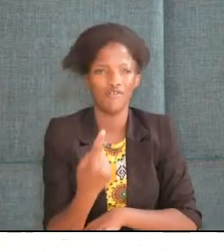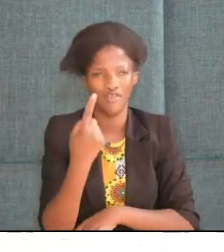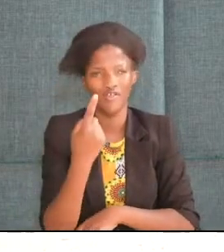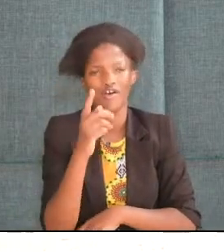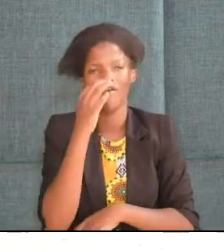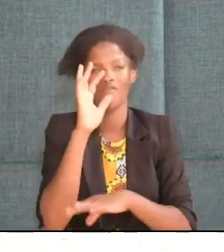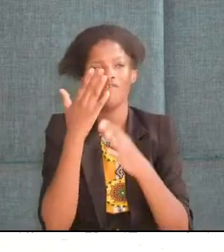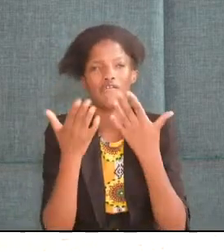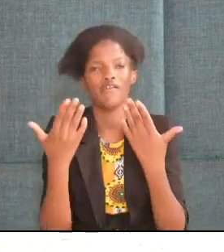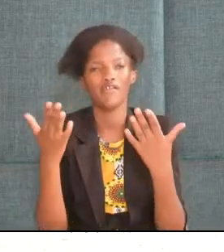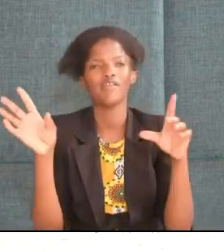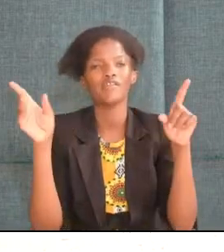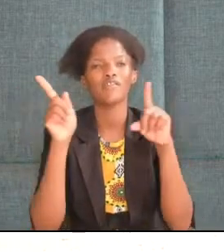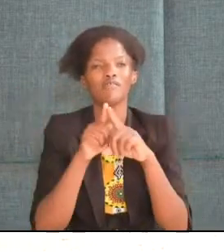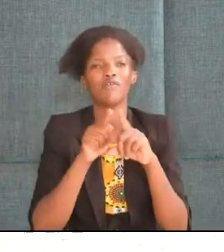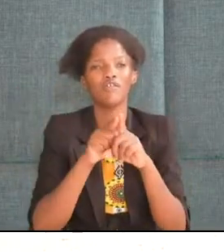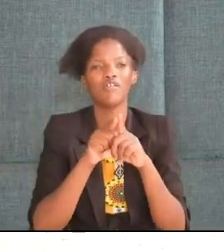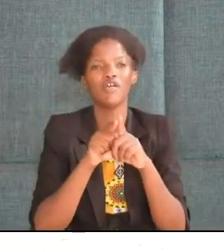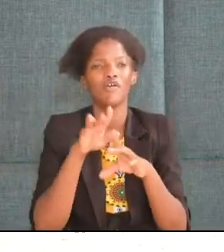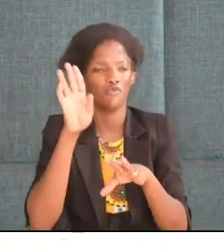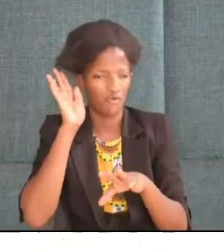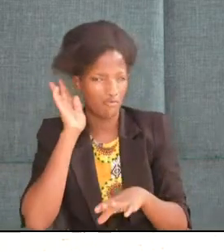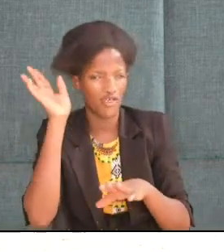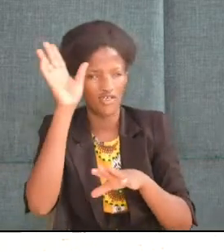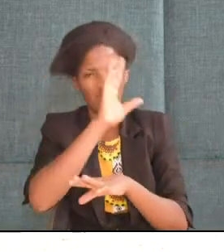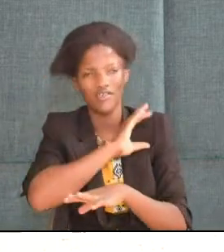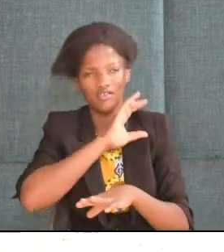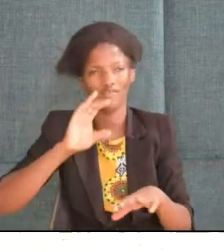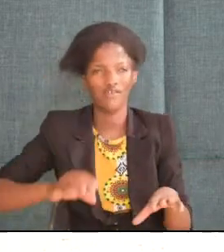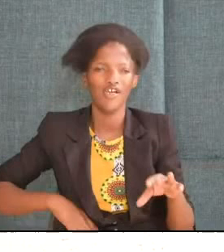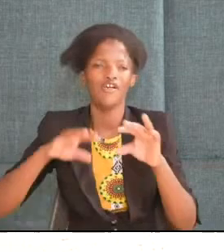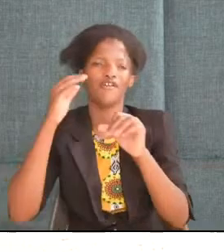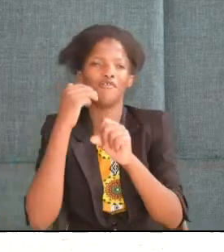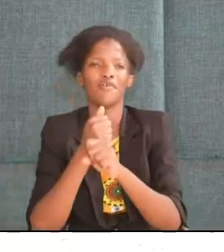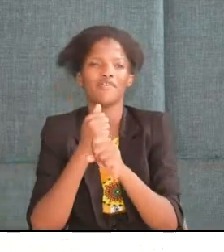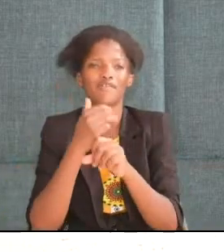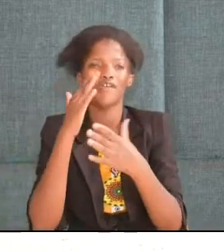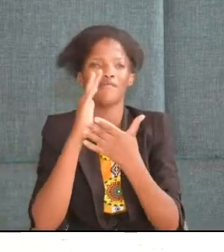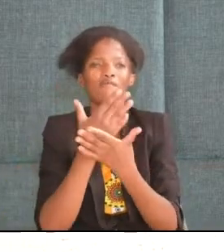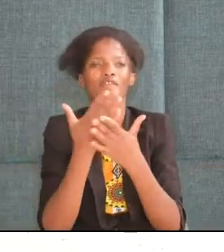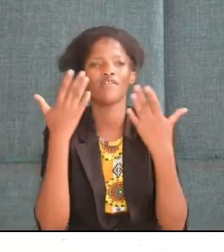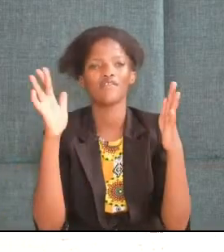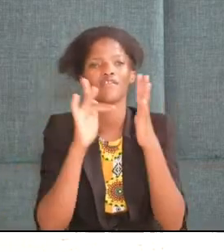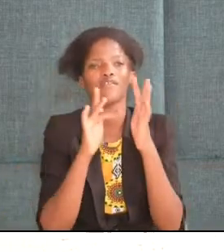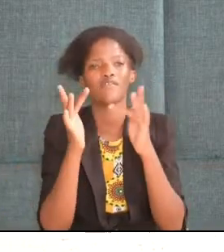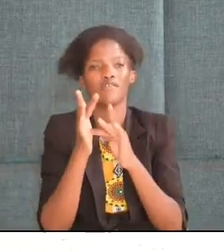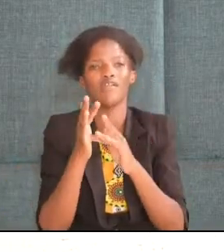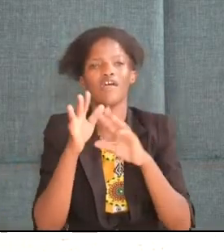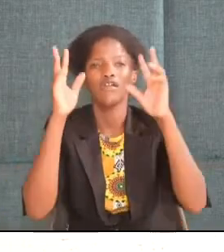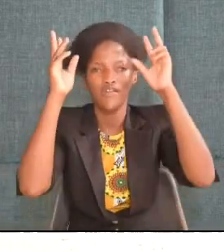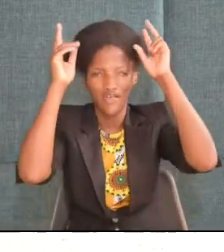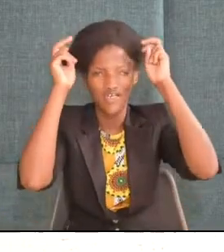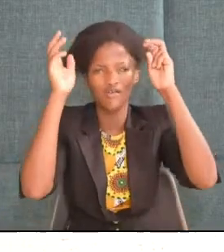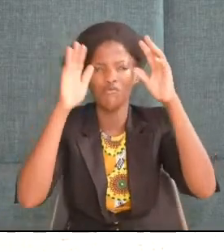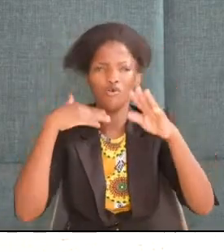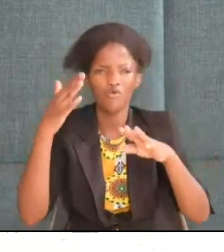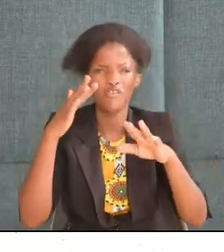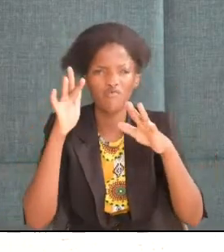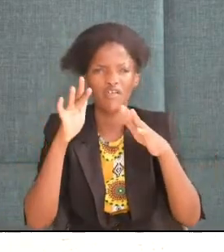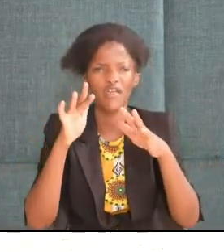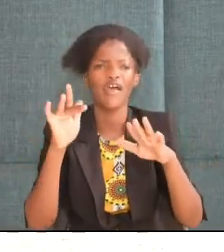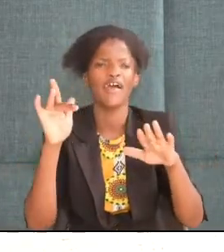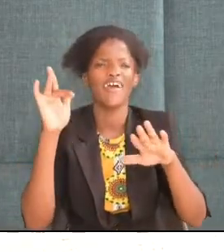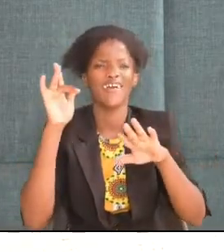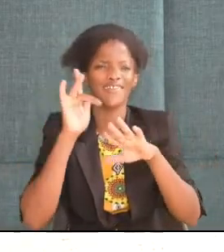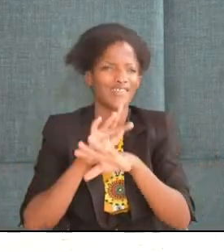thing. As long as you follow Christ and are doing something for Jesus, the enemy will always oppose you. He will attack